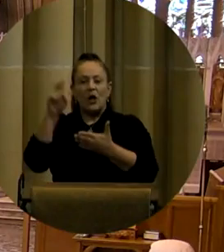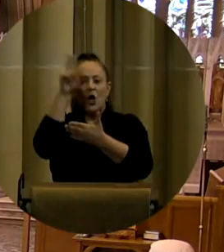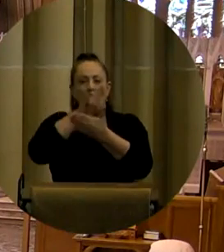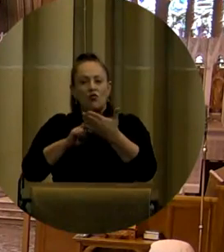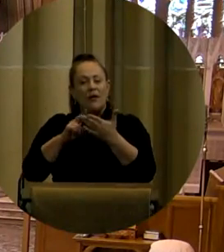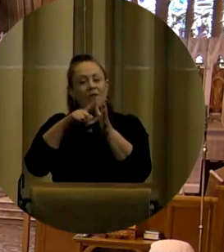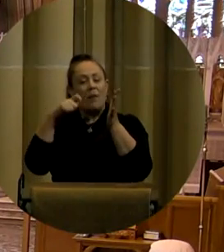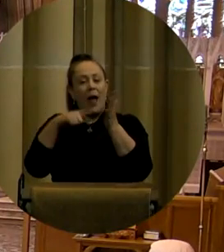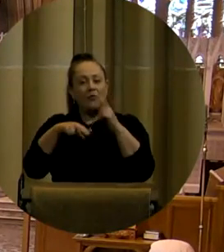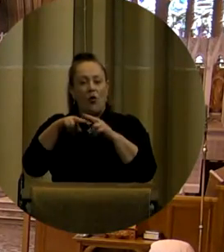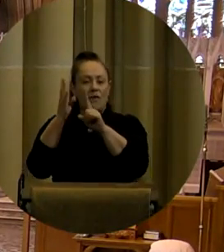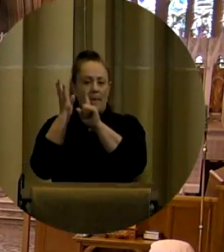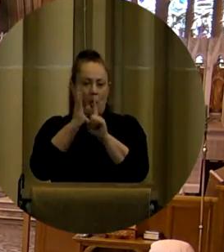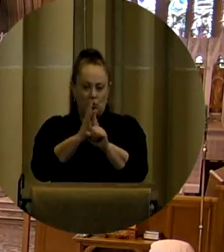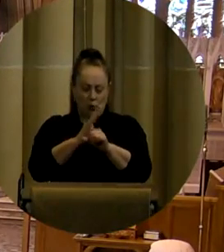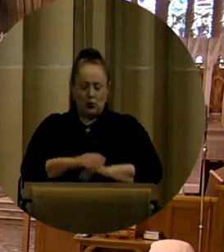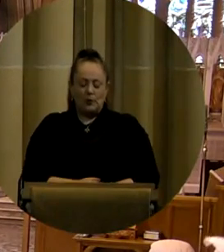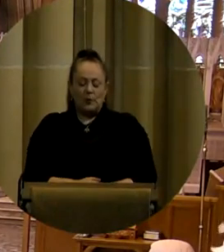The Acts of the Apostles.